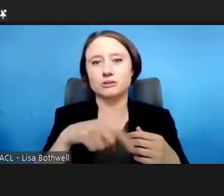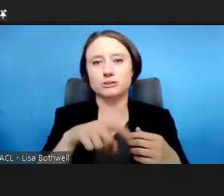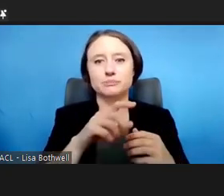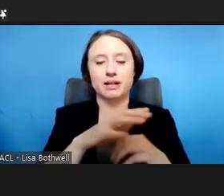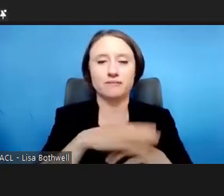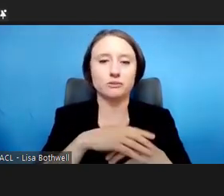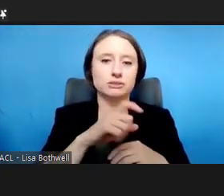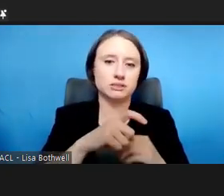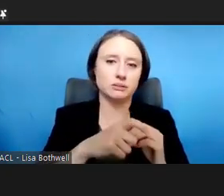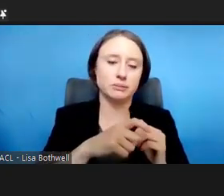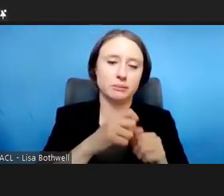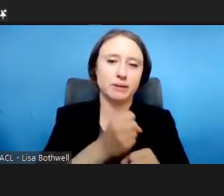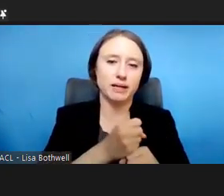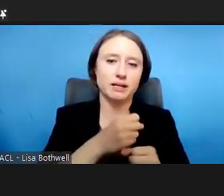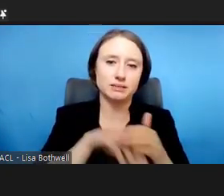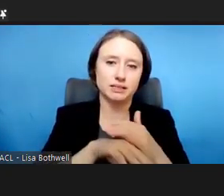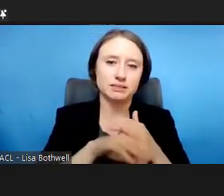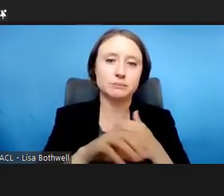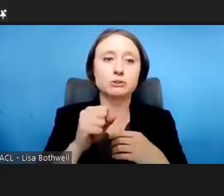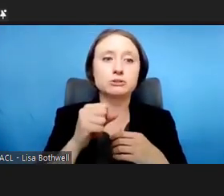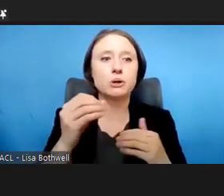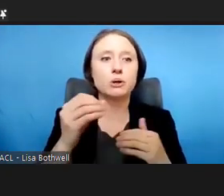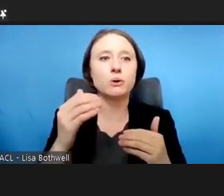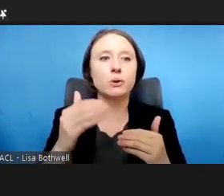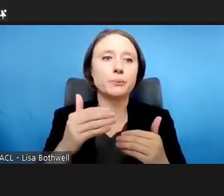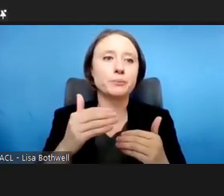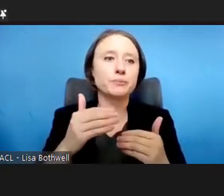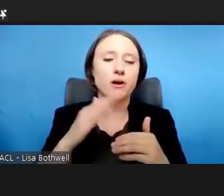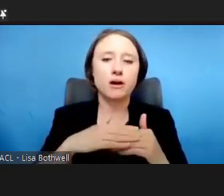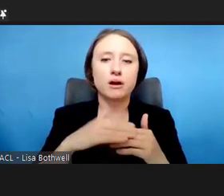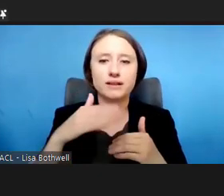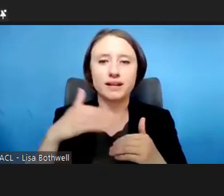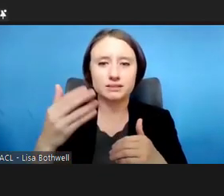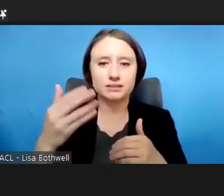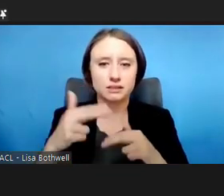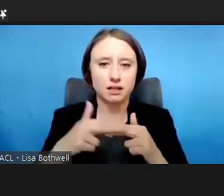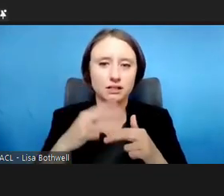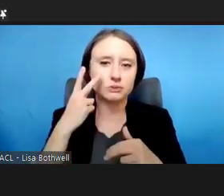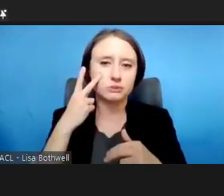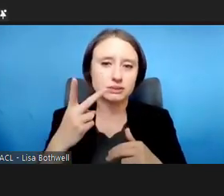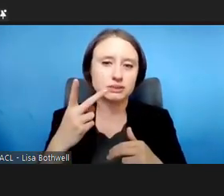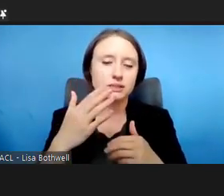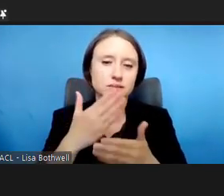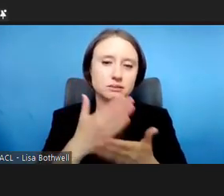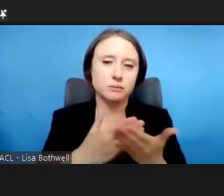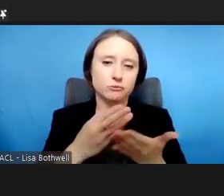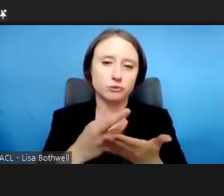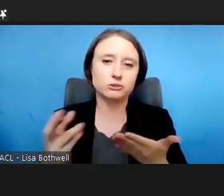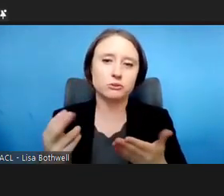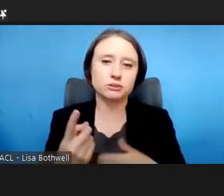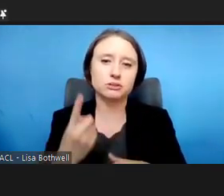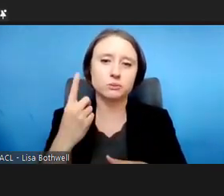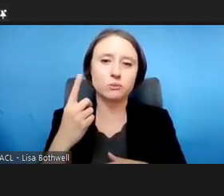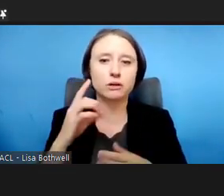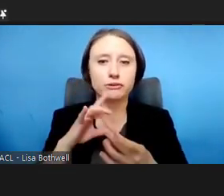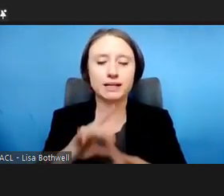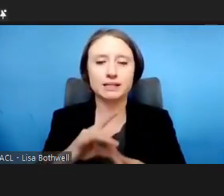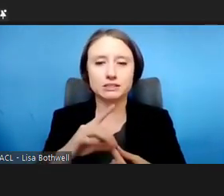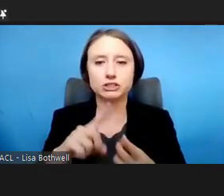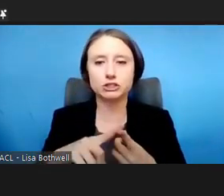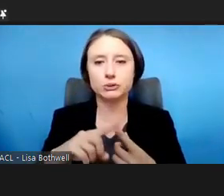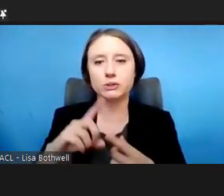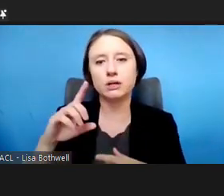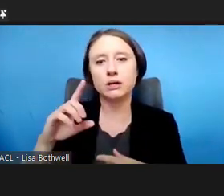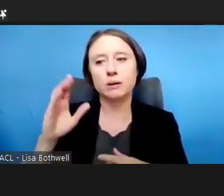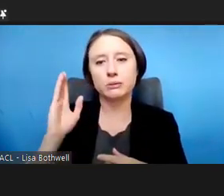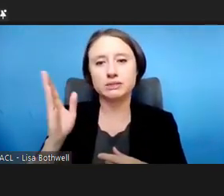being developed right now, and it's crucial that these platforms be developed with accessibility in mind and